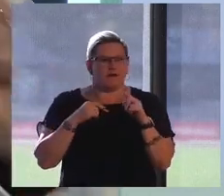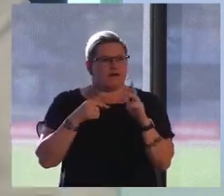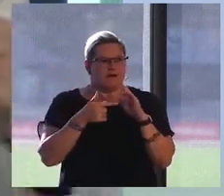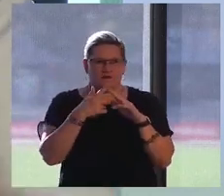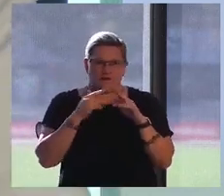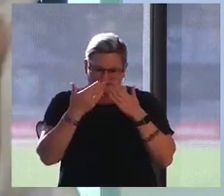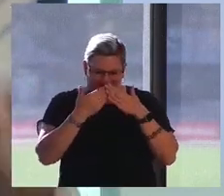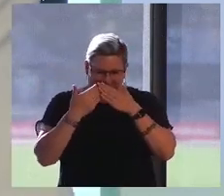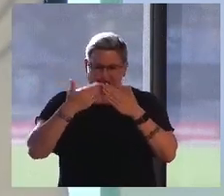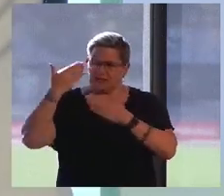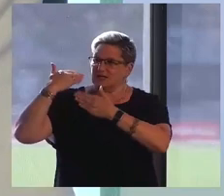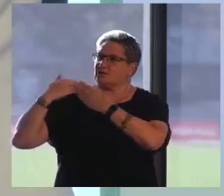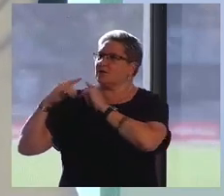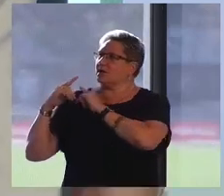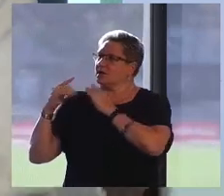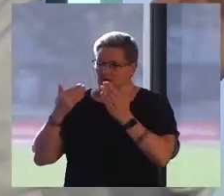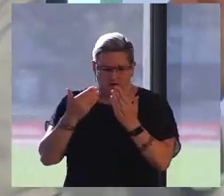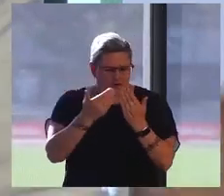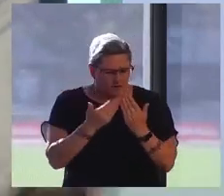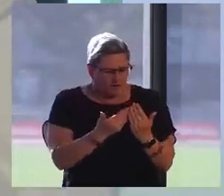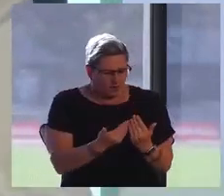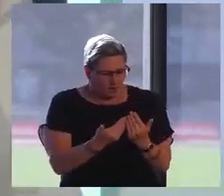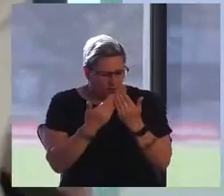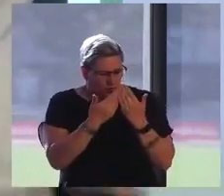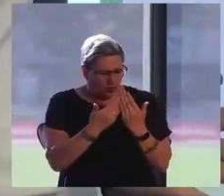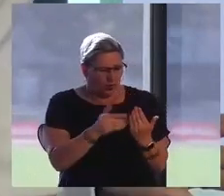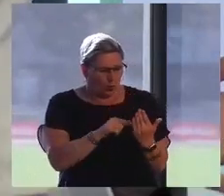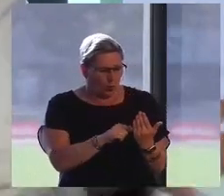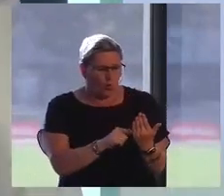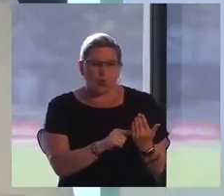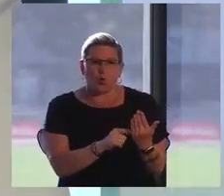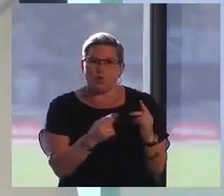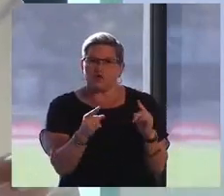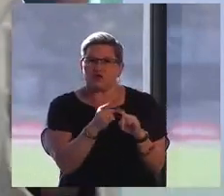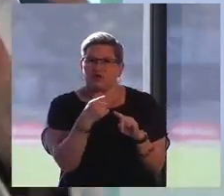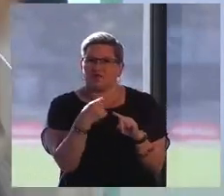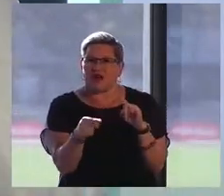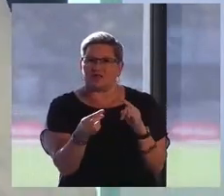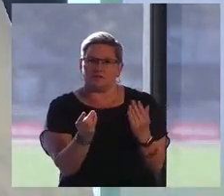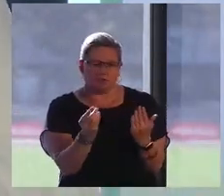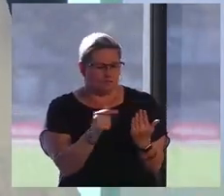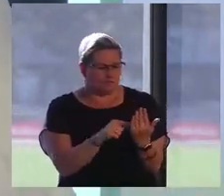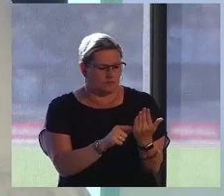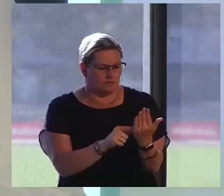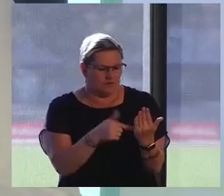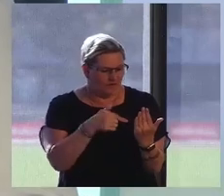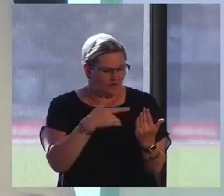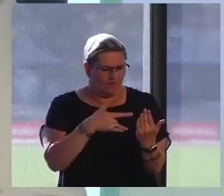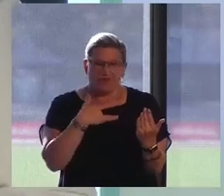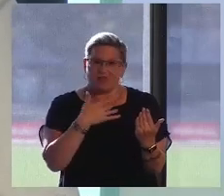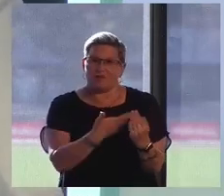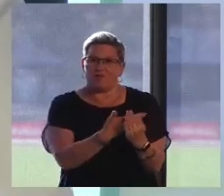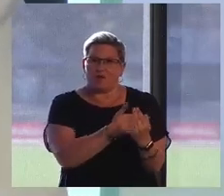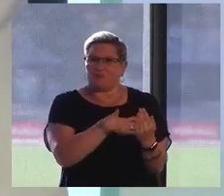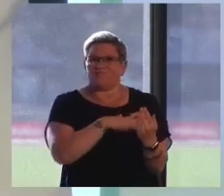and things can change fast, and situations that felt impossible can quickly shift.